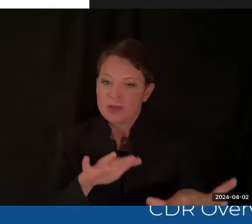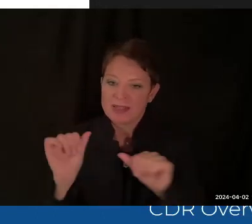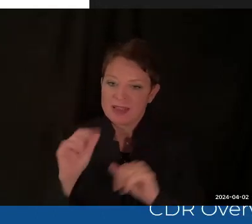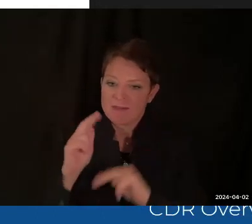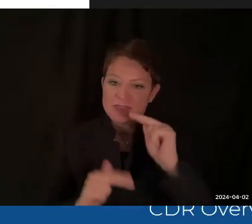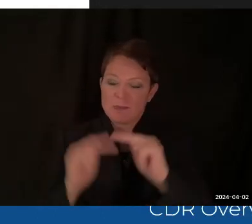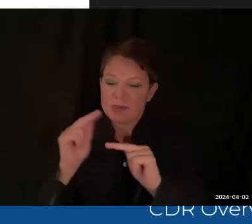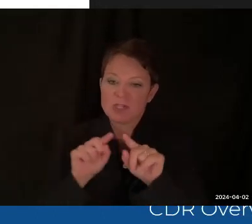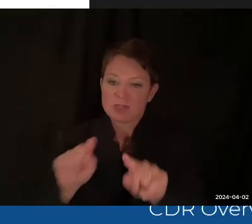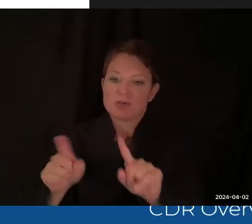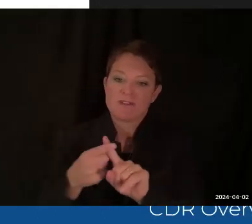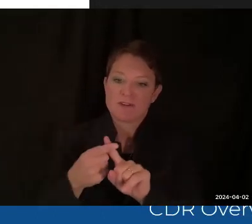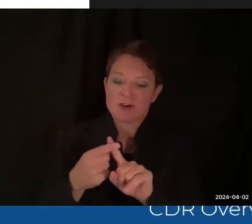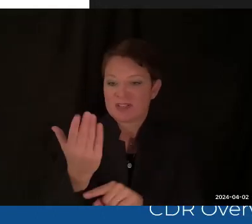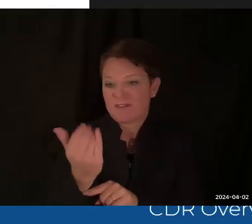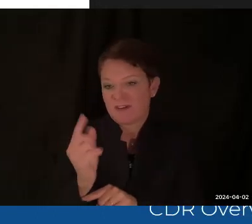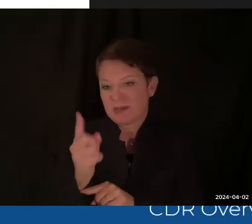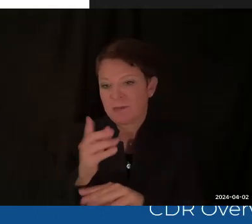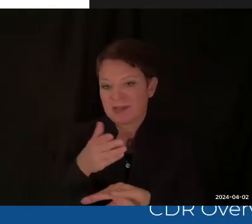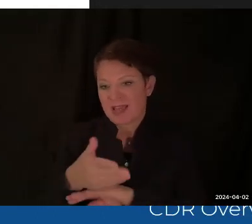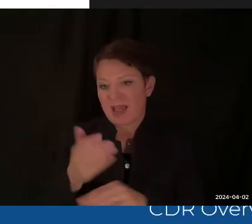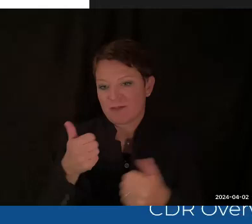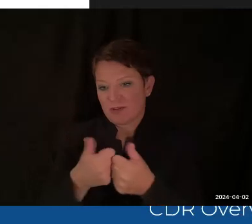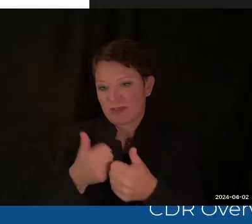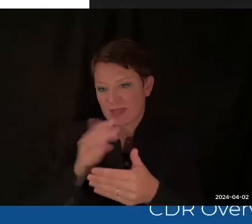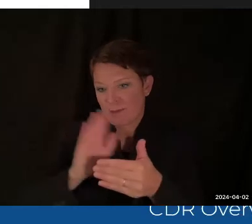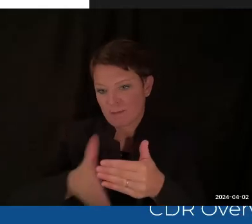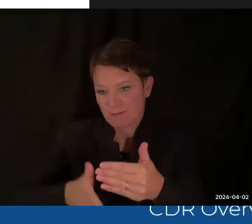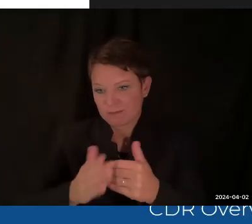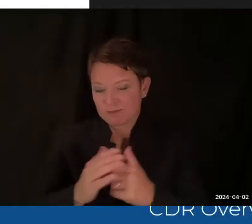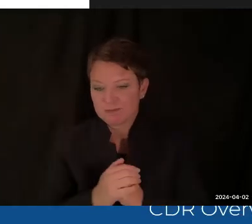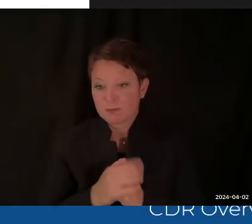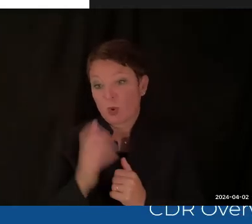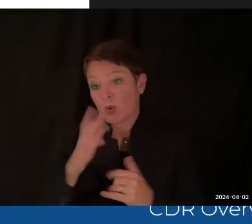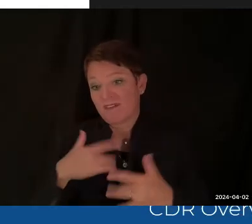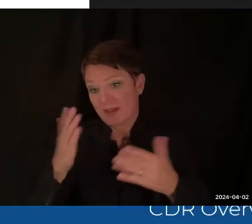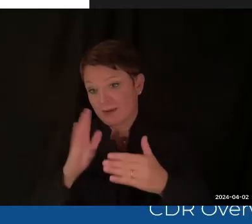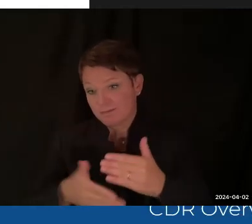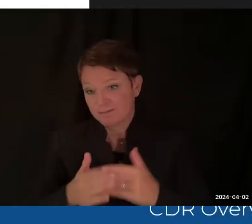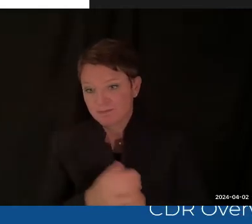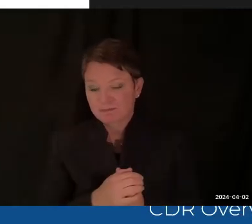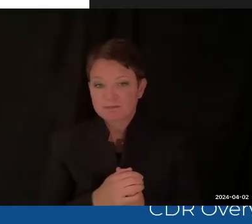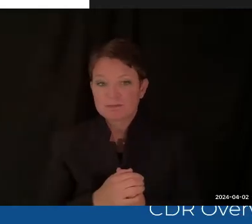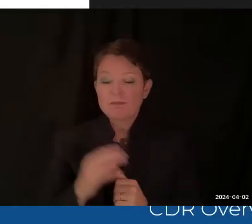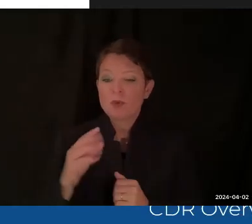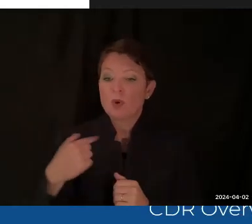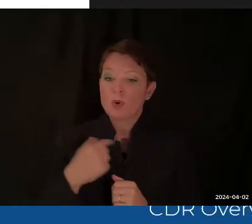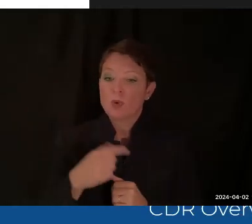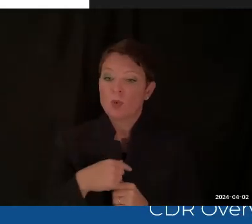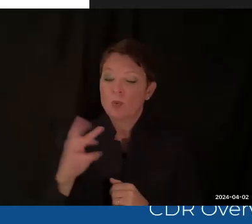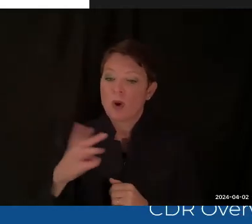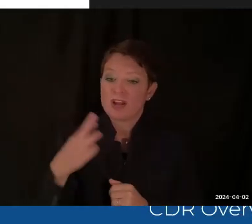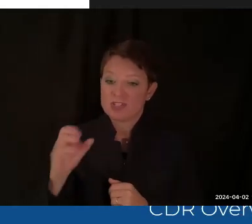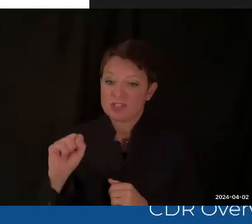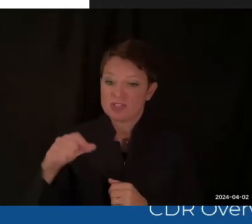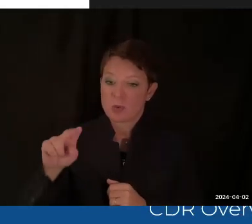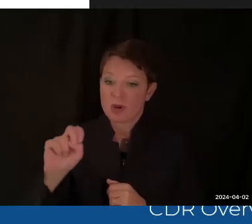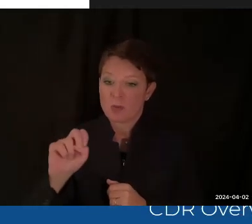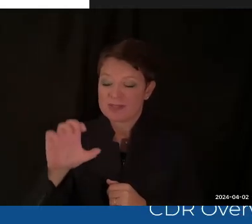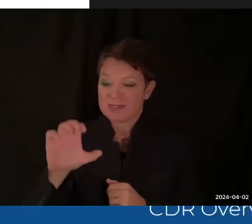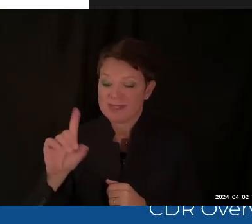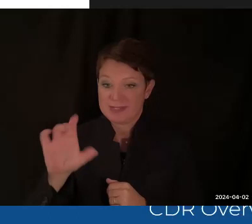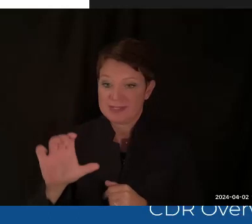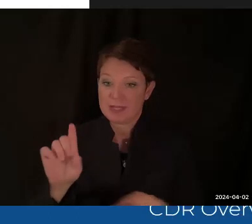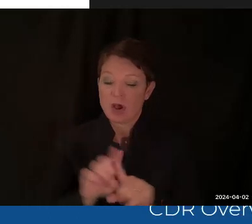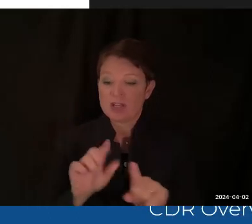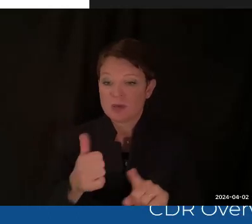building in the first 15 minutes after the end of a game or event? The Washington Square West Civic Association, along with all